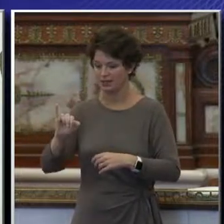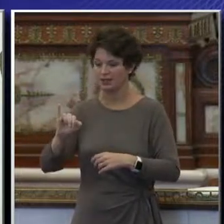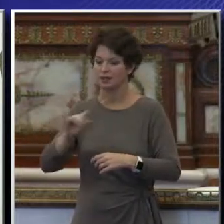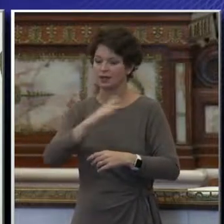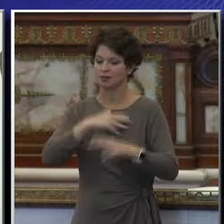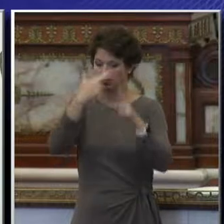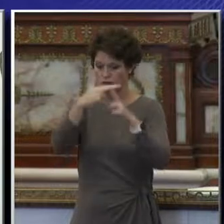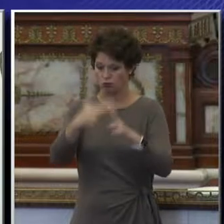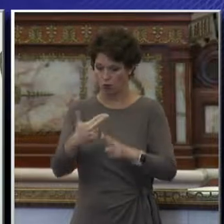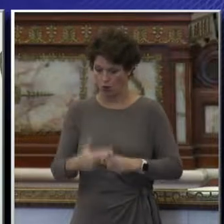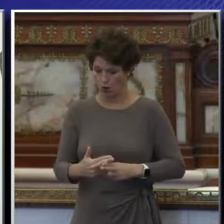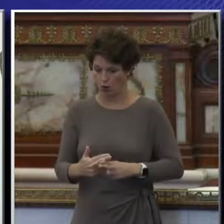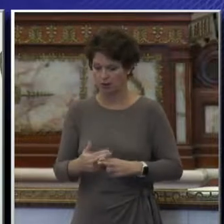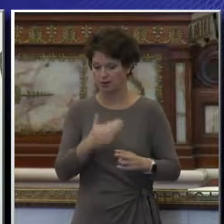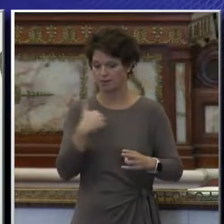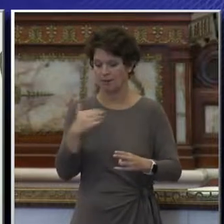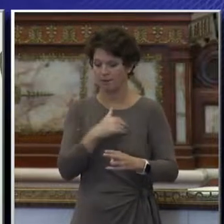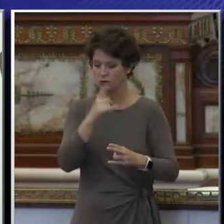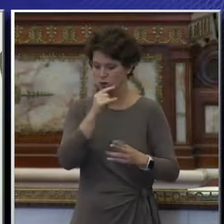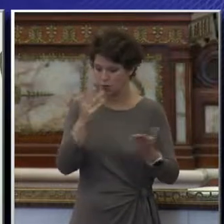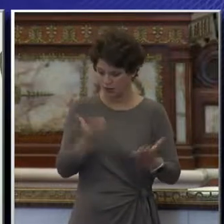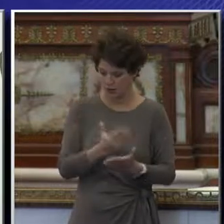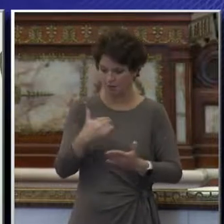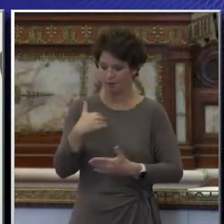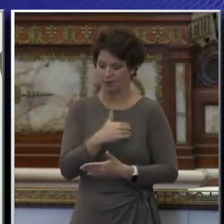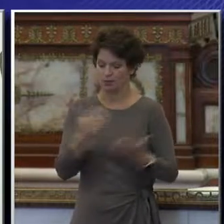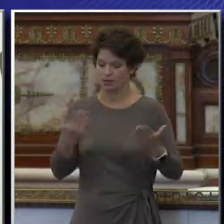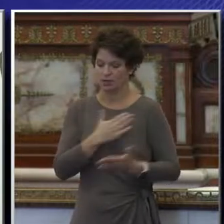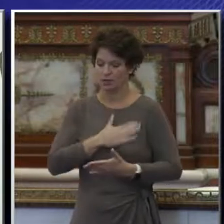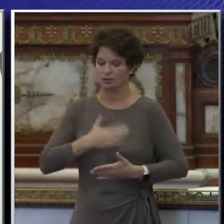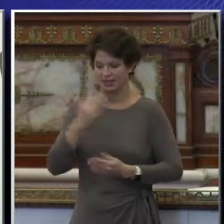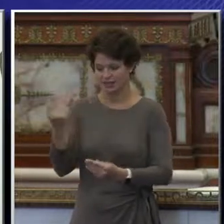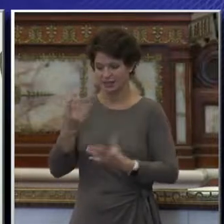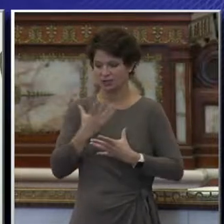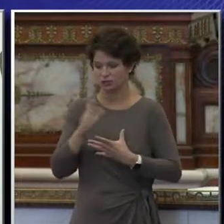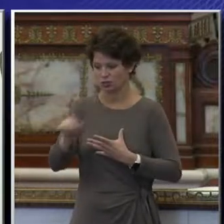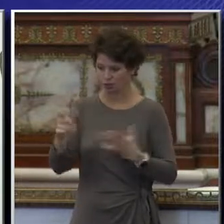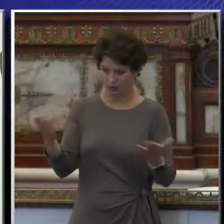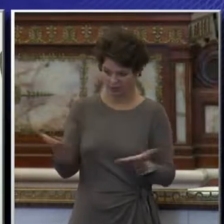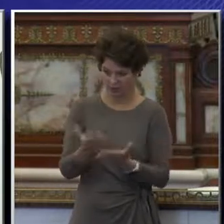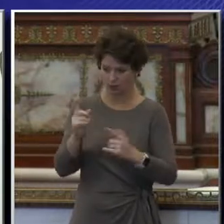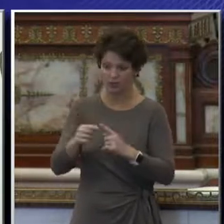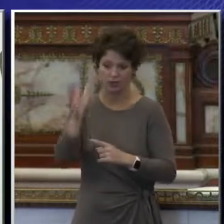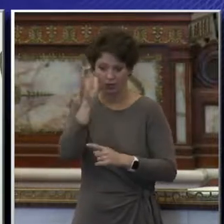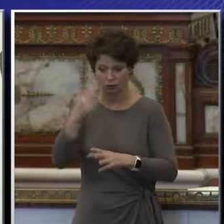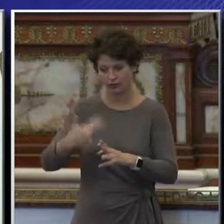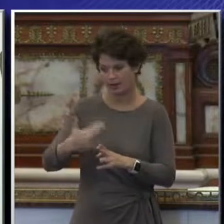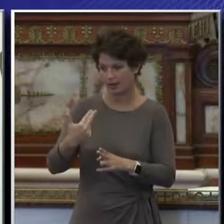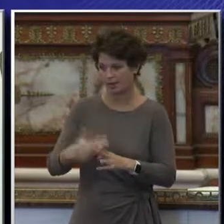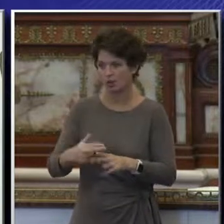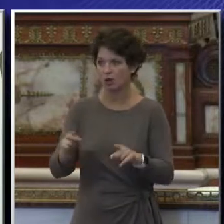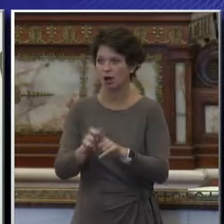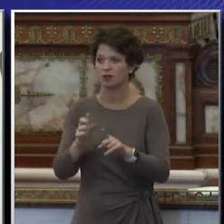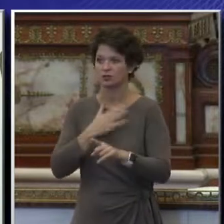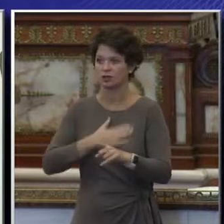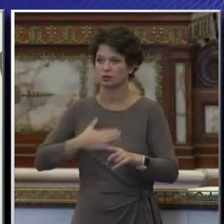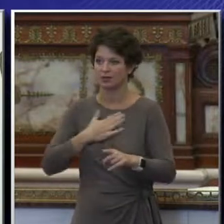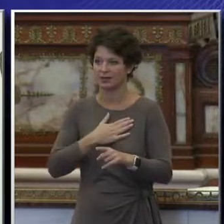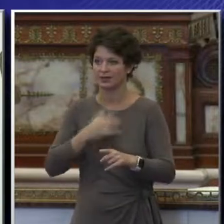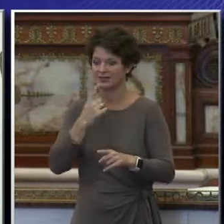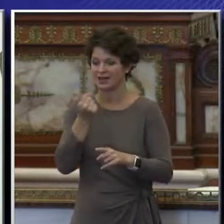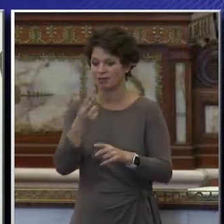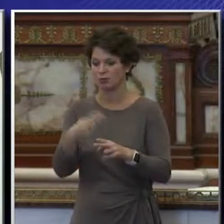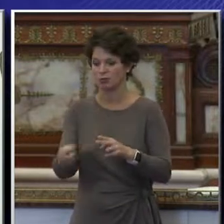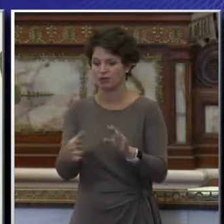take attendance? Members that are in attendance will please indicate that you are present when your name is called. Also, please say a few